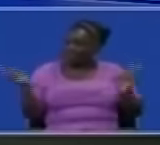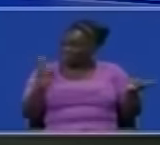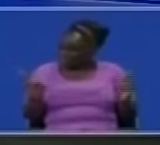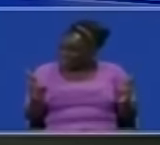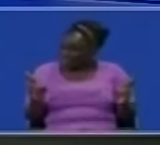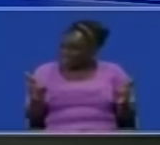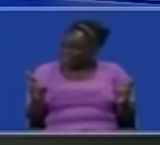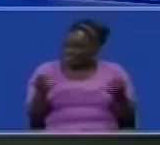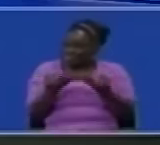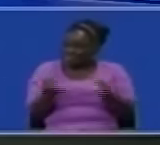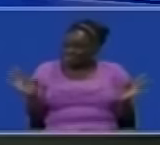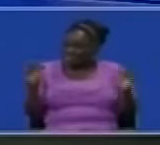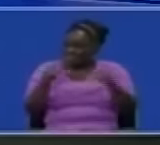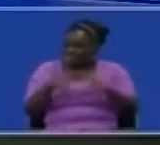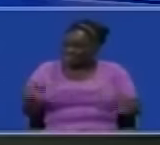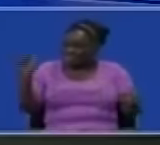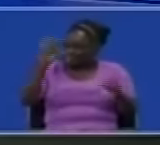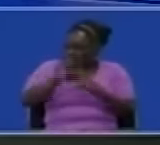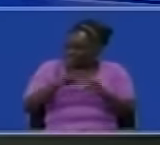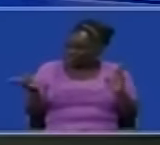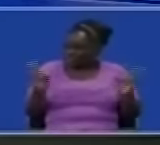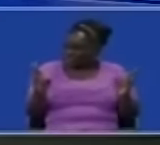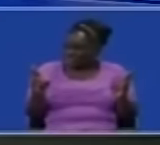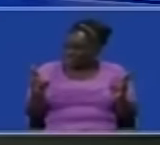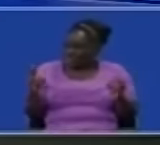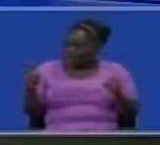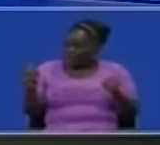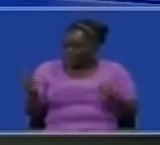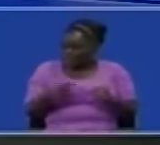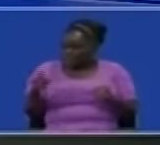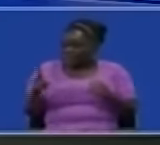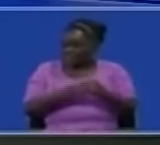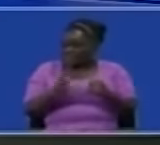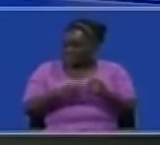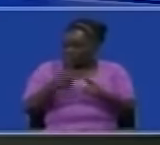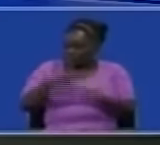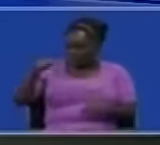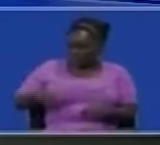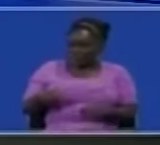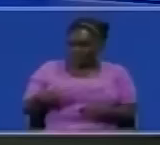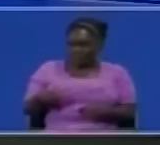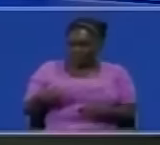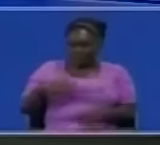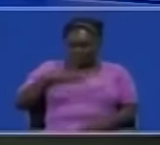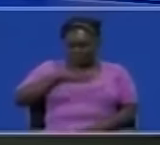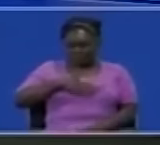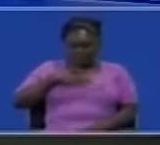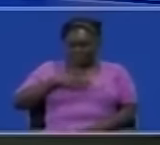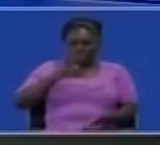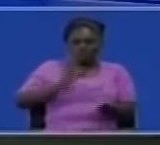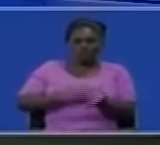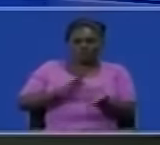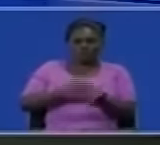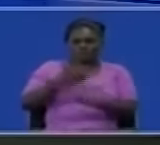a credible, free, fair and peaceful election 7 months from today? That is a question we're running on social media. Please do get your thoughts